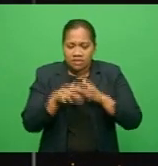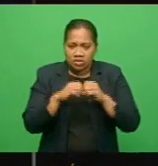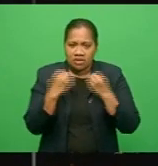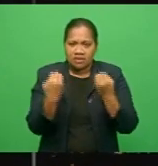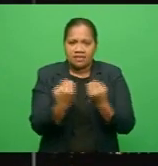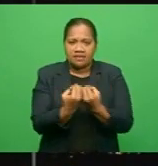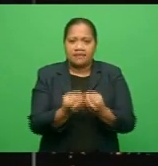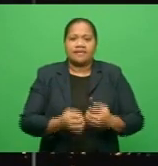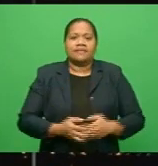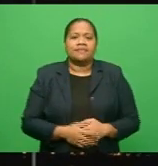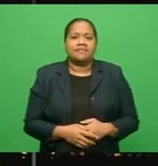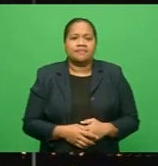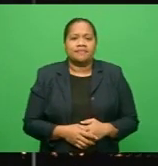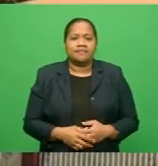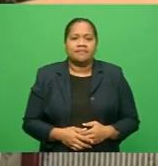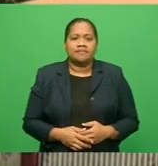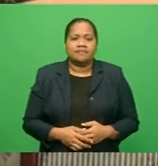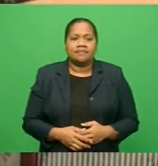Nunga reports.